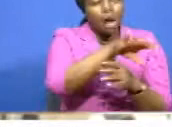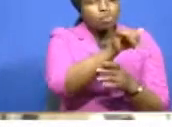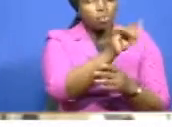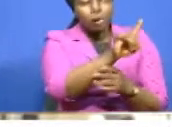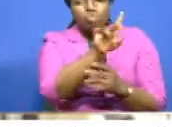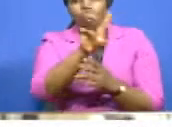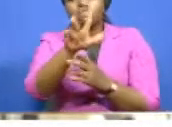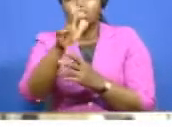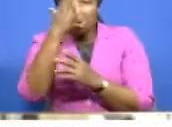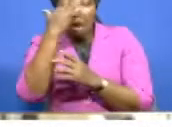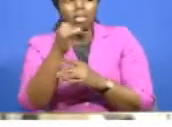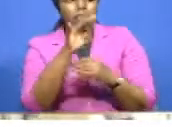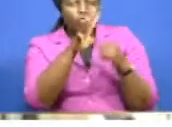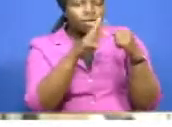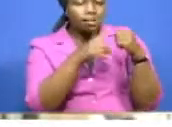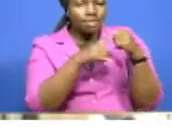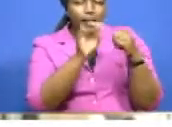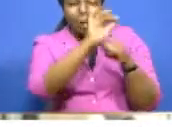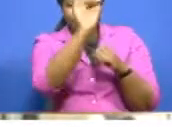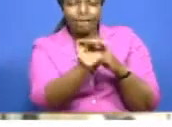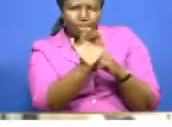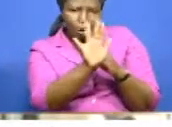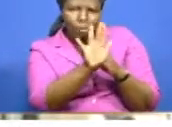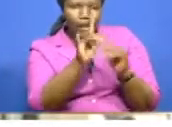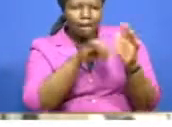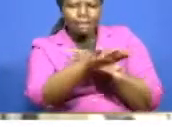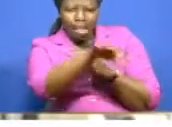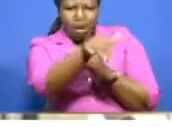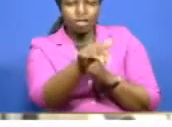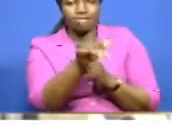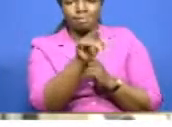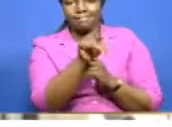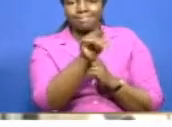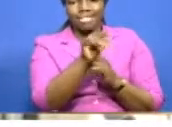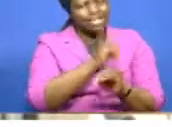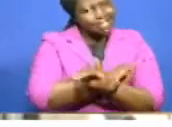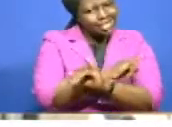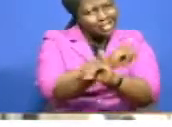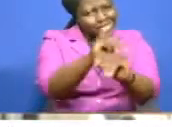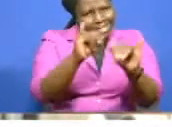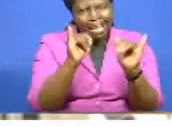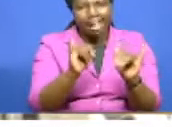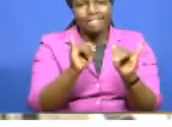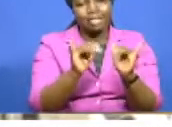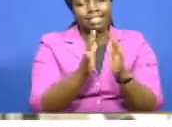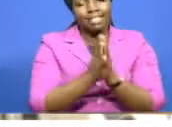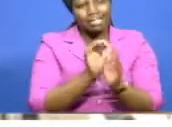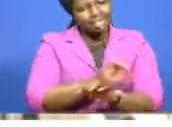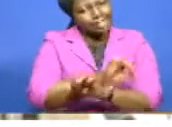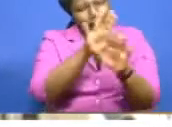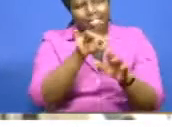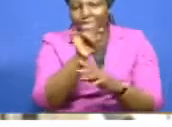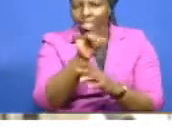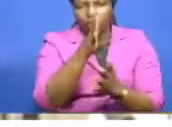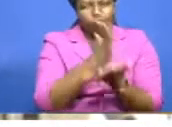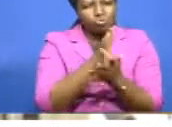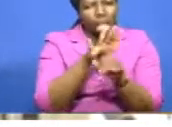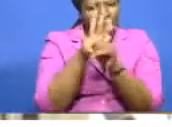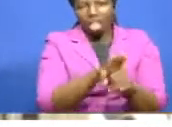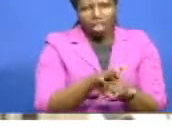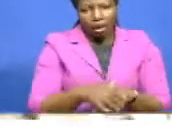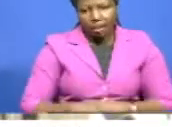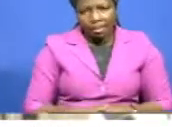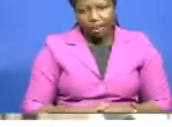because 46% of them in that county clearly are disenfranchised and will never make it.